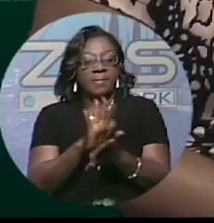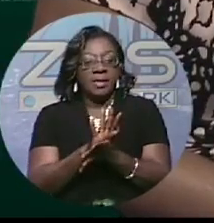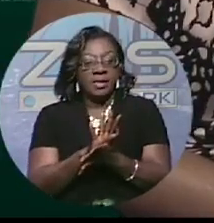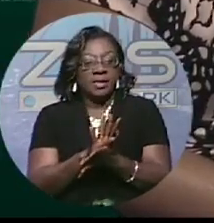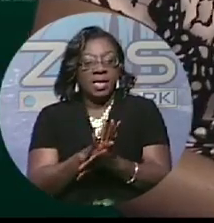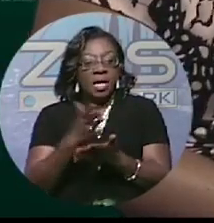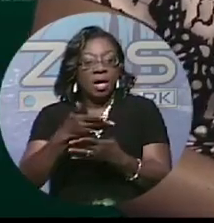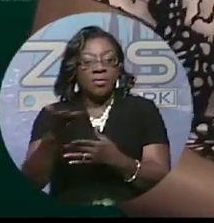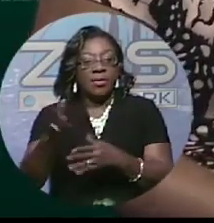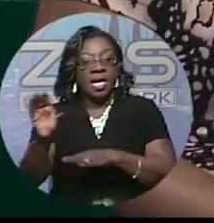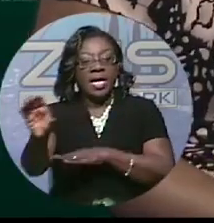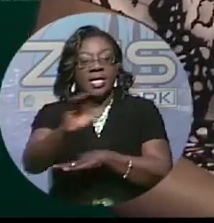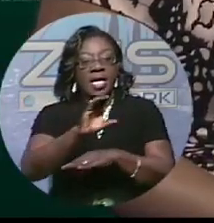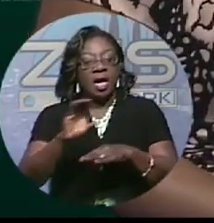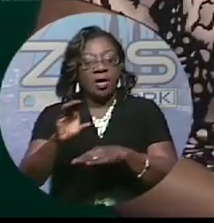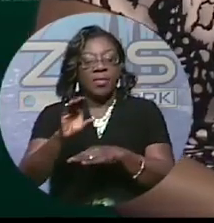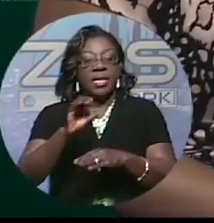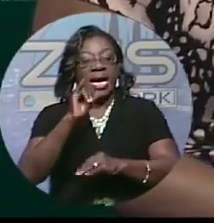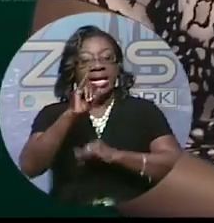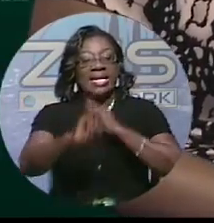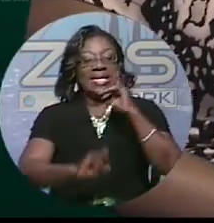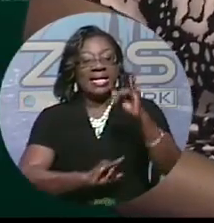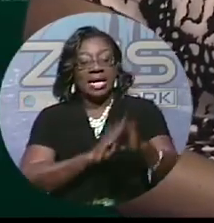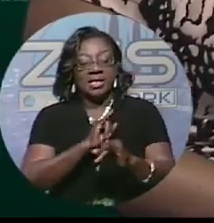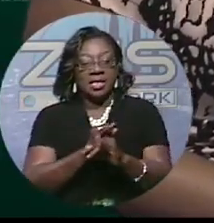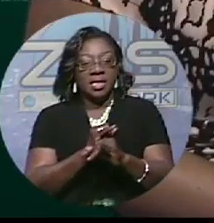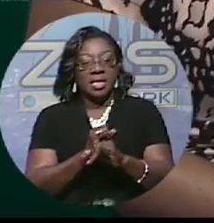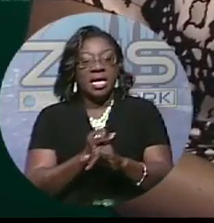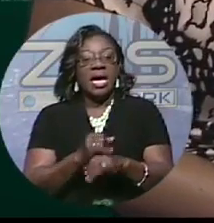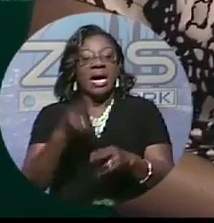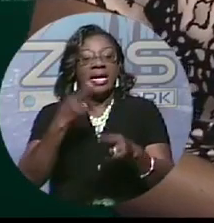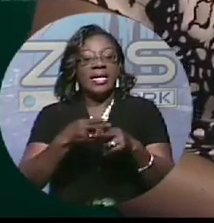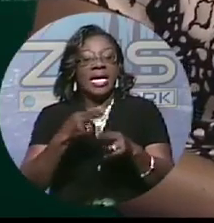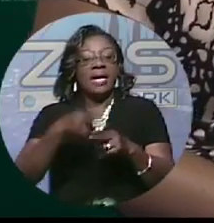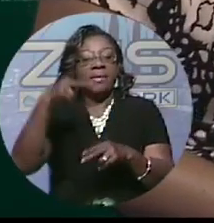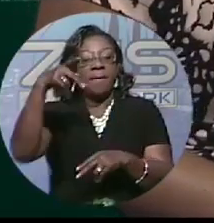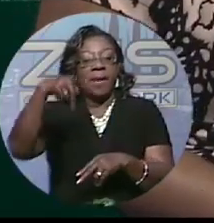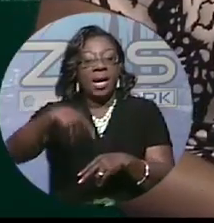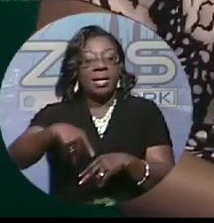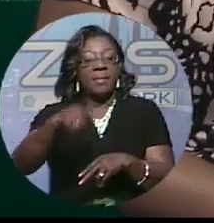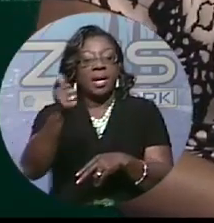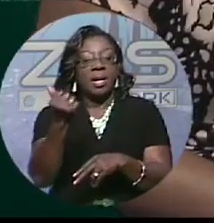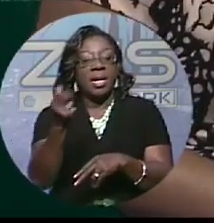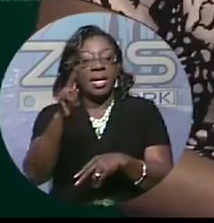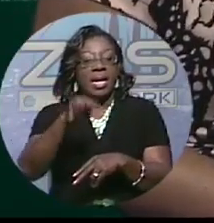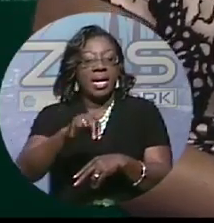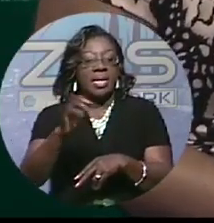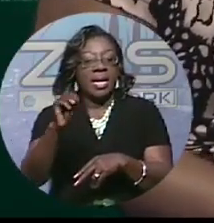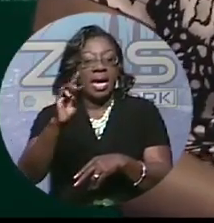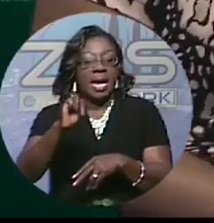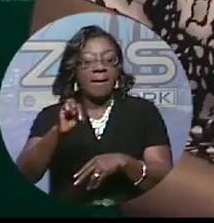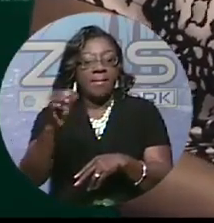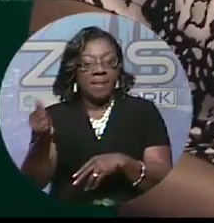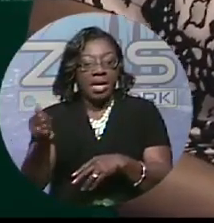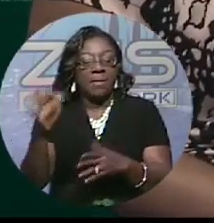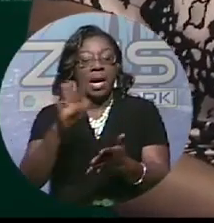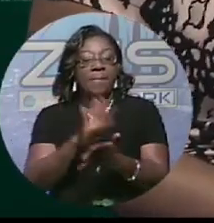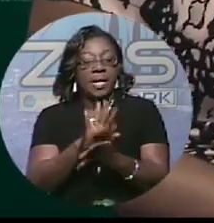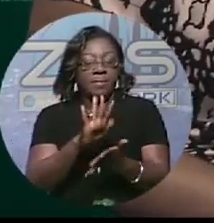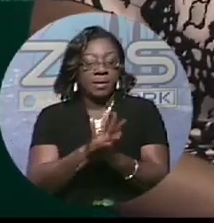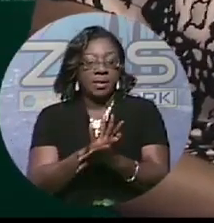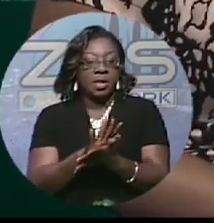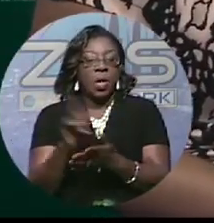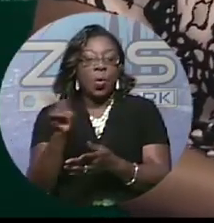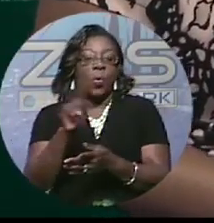dubbed internationally as the Panama Papers, as the third most popular tax haven. Now the documents were